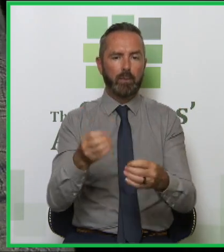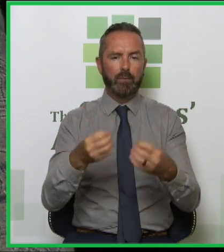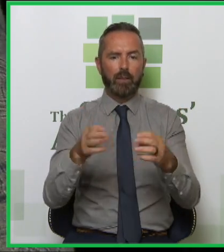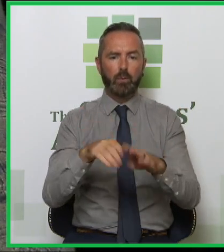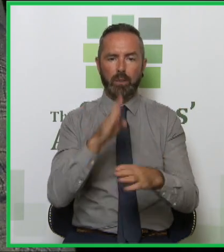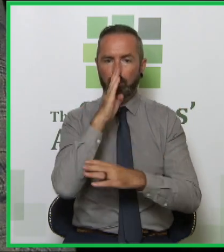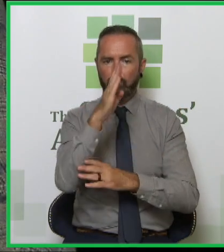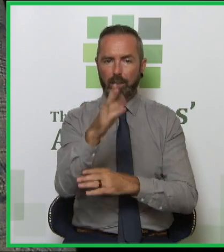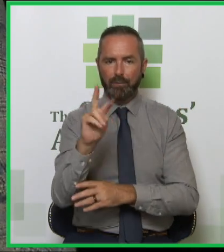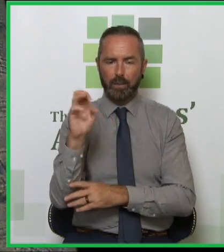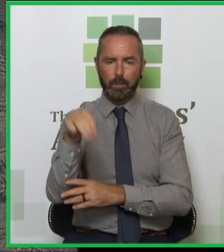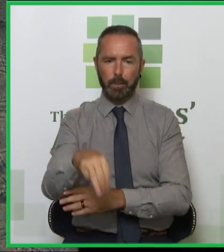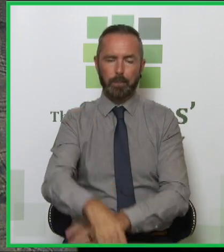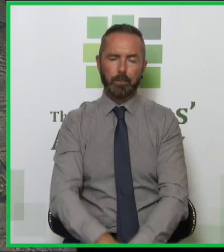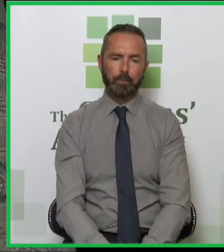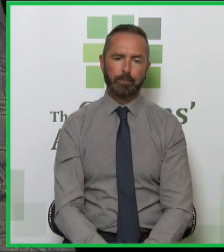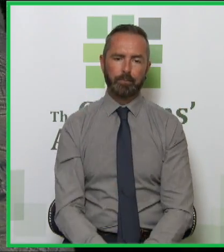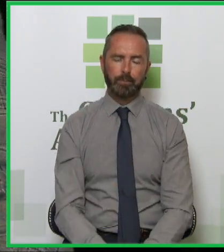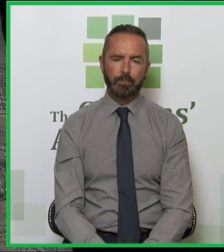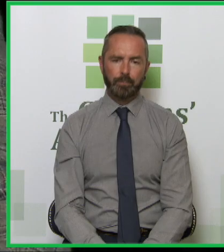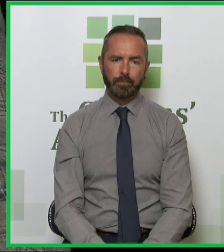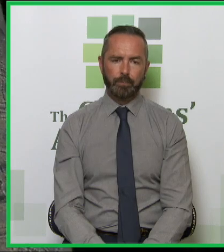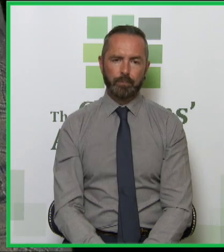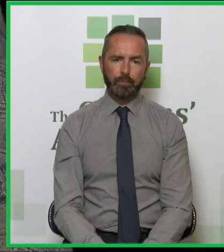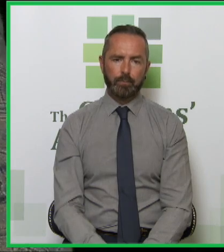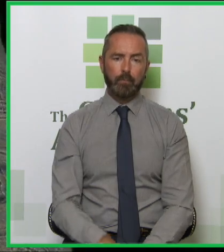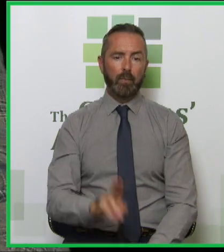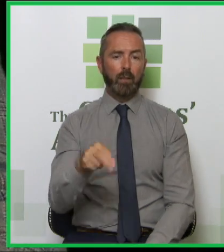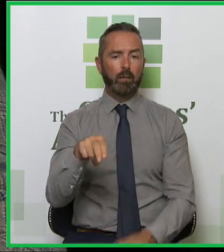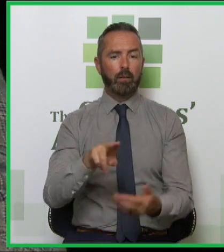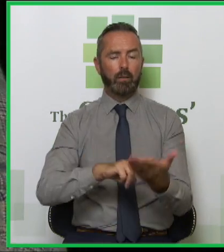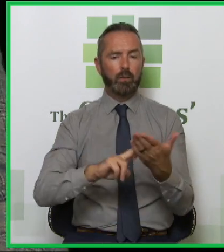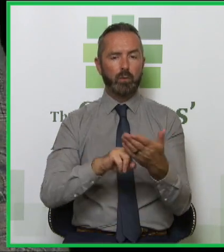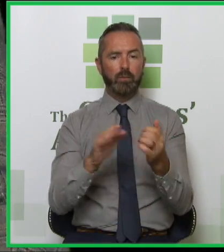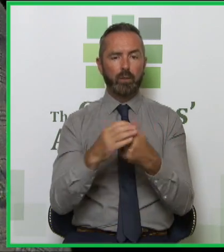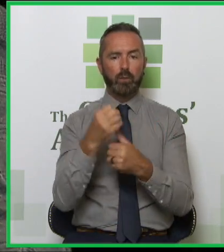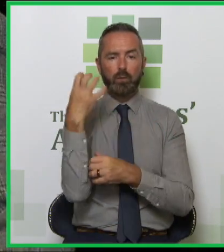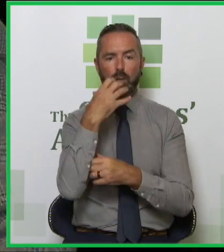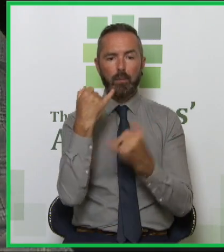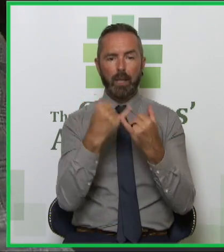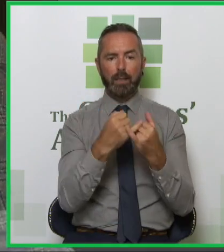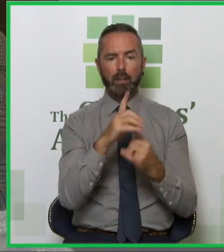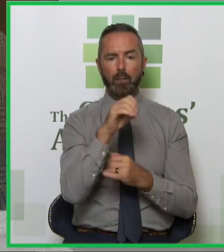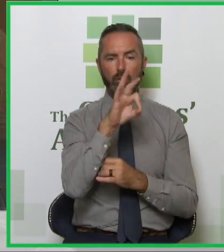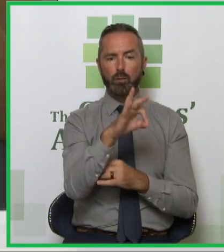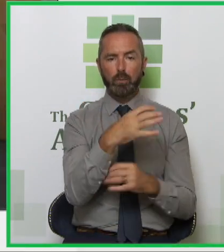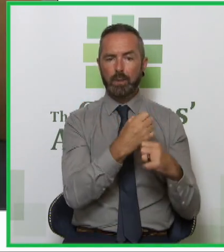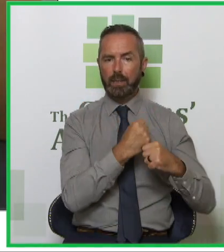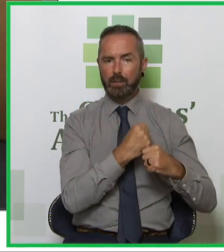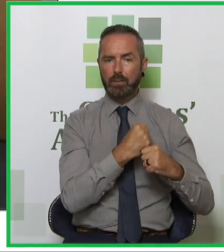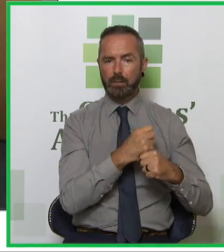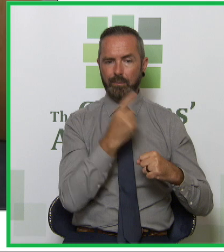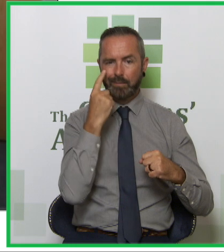direct victims. It can also happen for crimes without direct victims, such as drug possession. So what you're looking at here